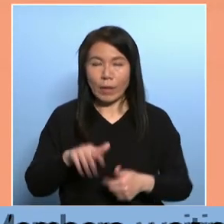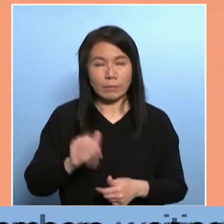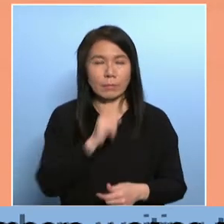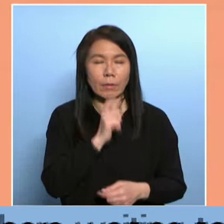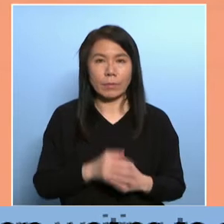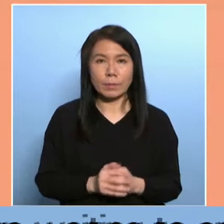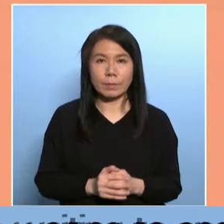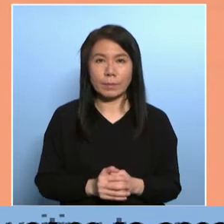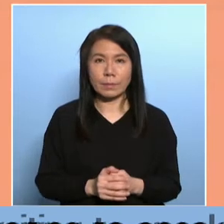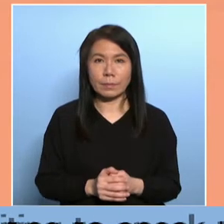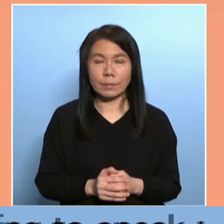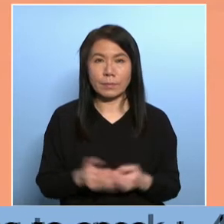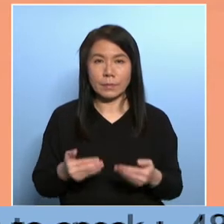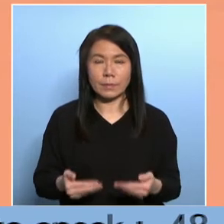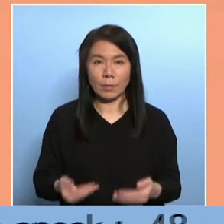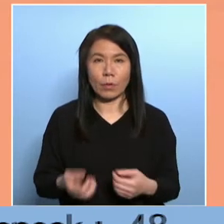most effective solution to